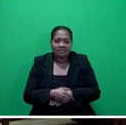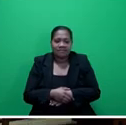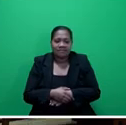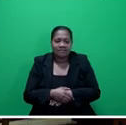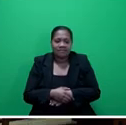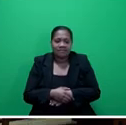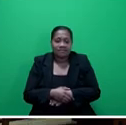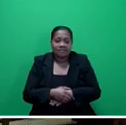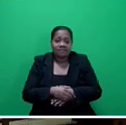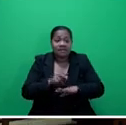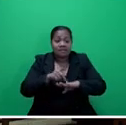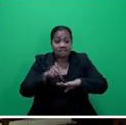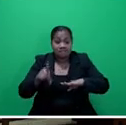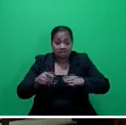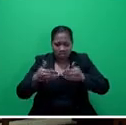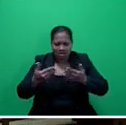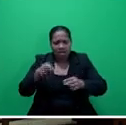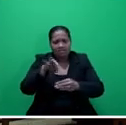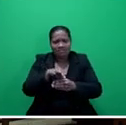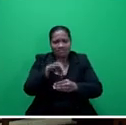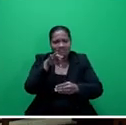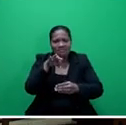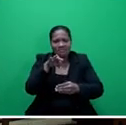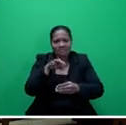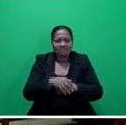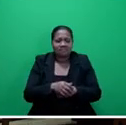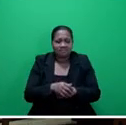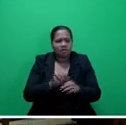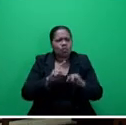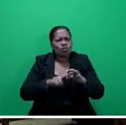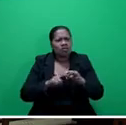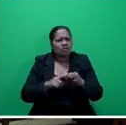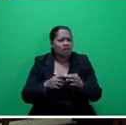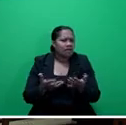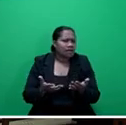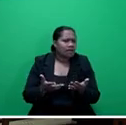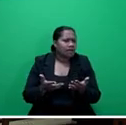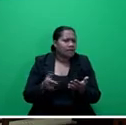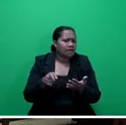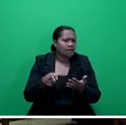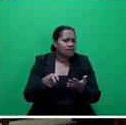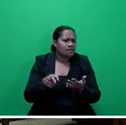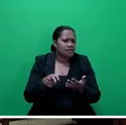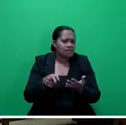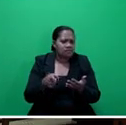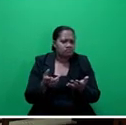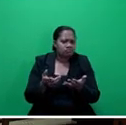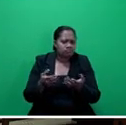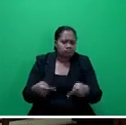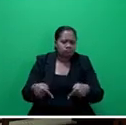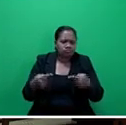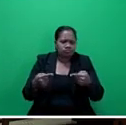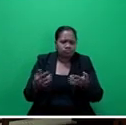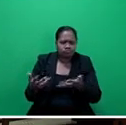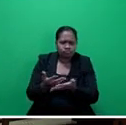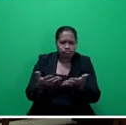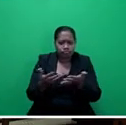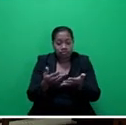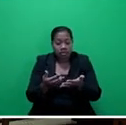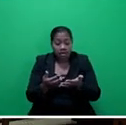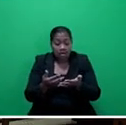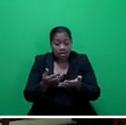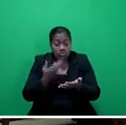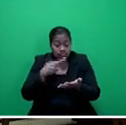The Parliament will now vote, and the question is that a debate on the content of the report